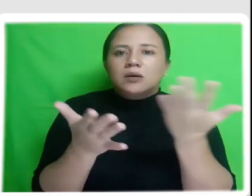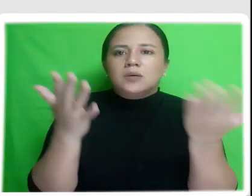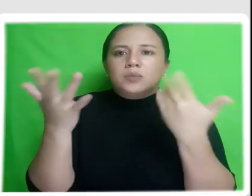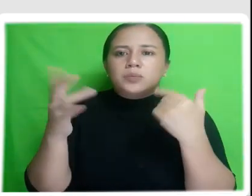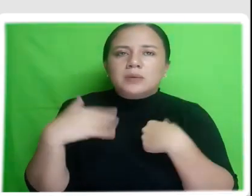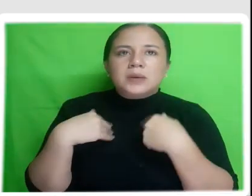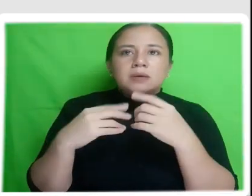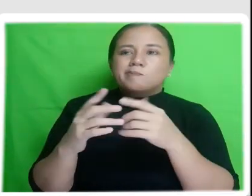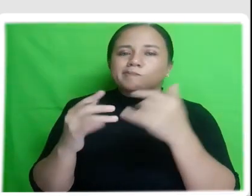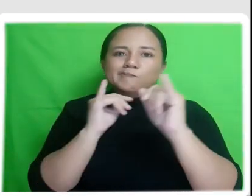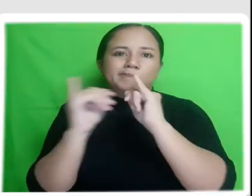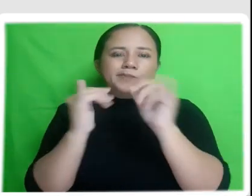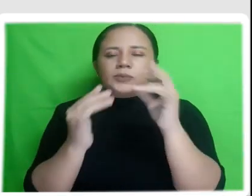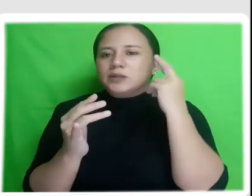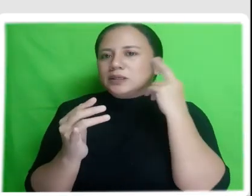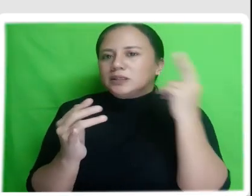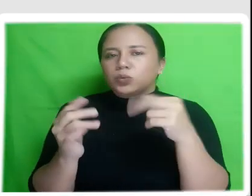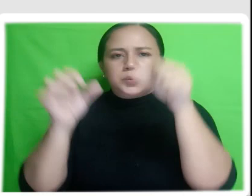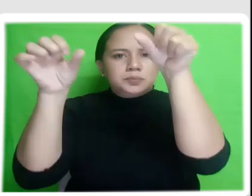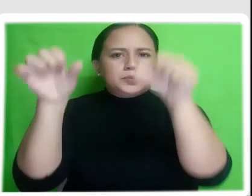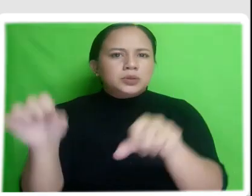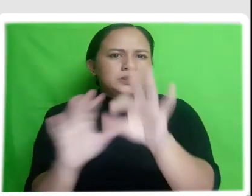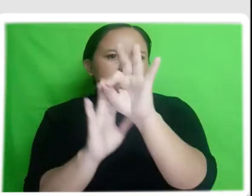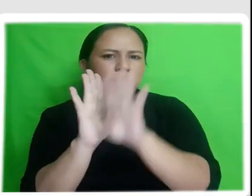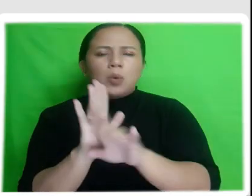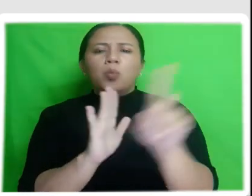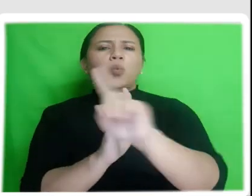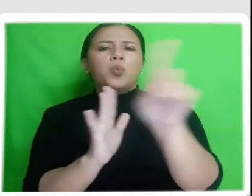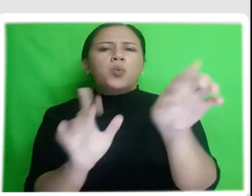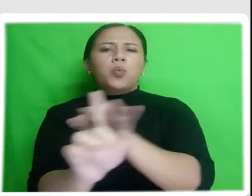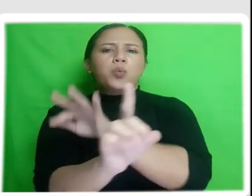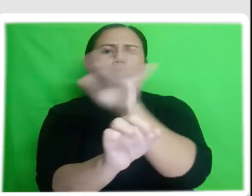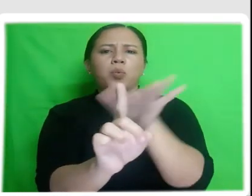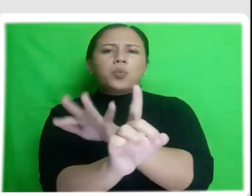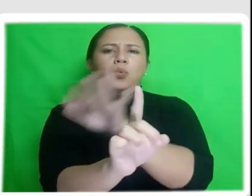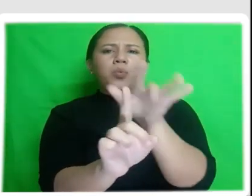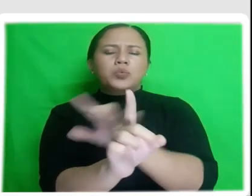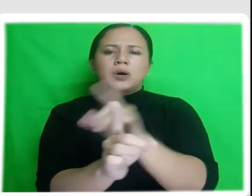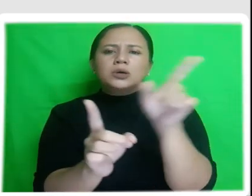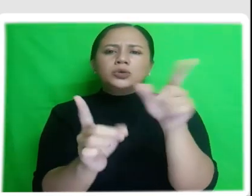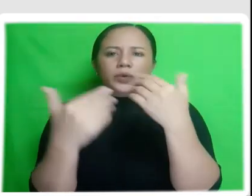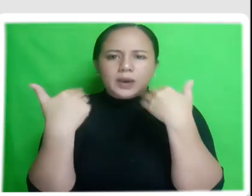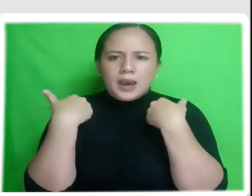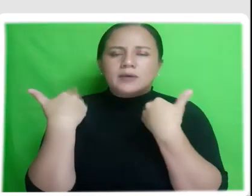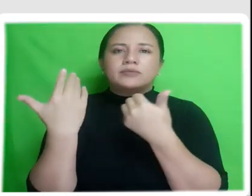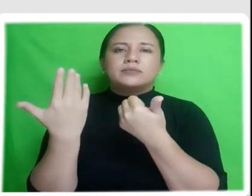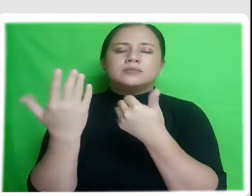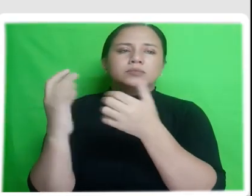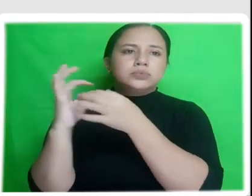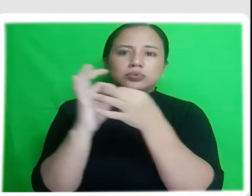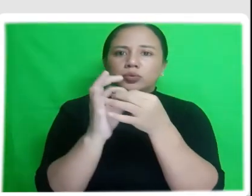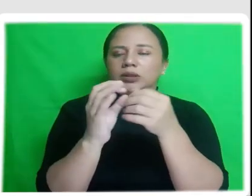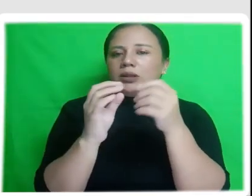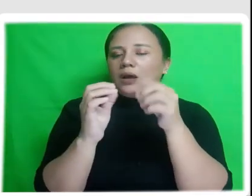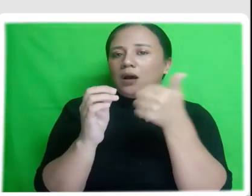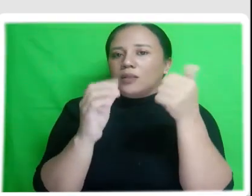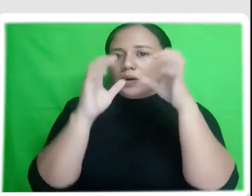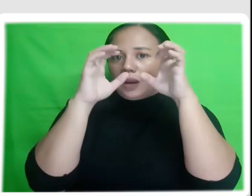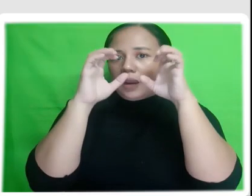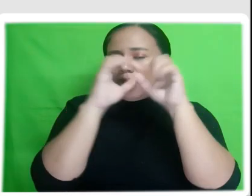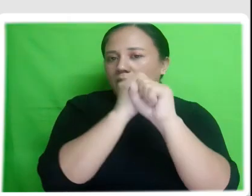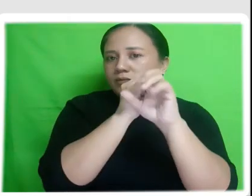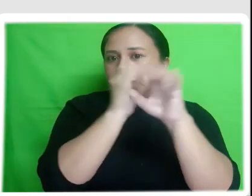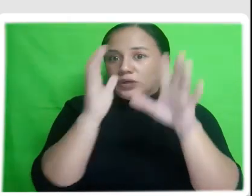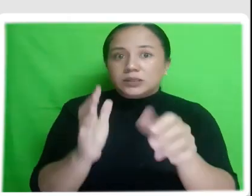radio, posting on Facebook? What observations do you have about other advocates and their advocacy activities